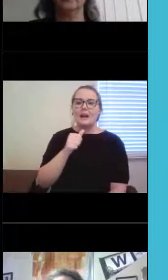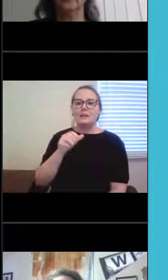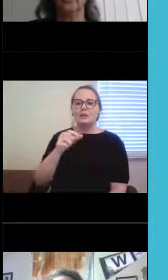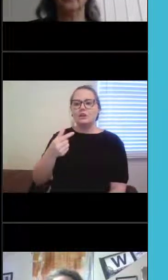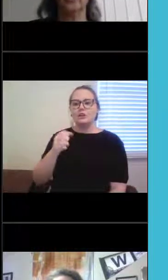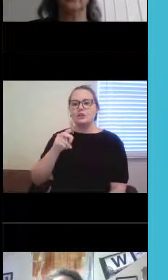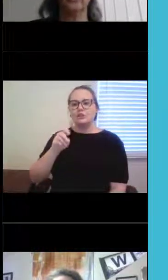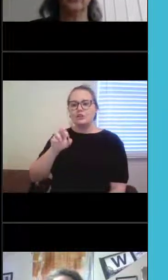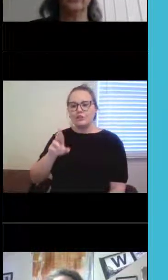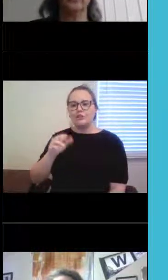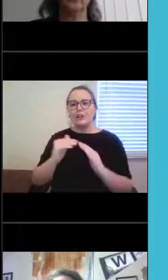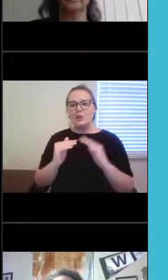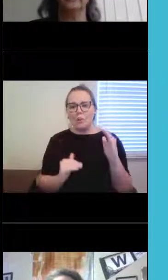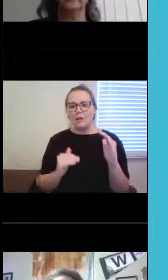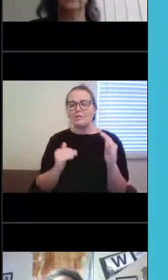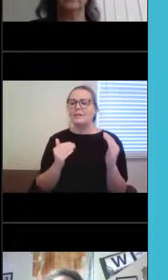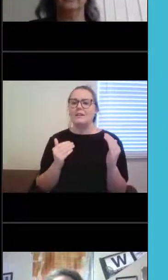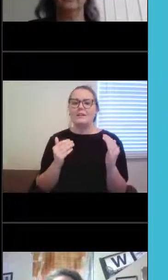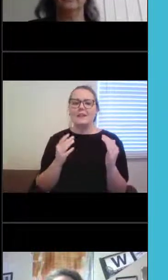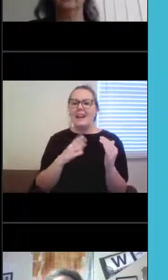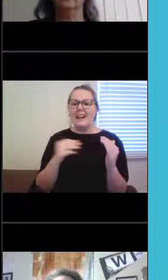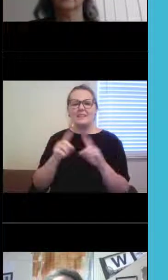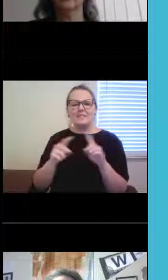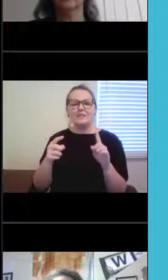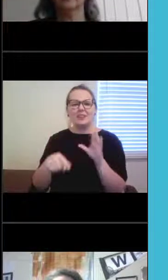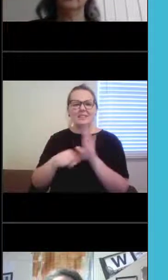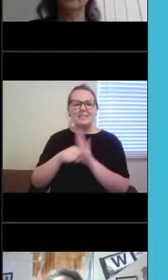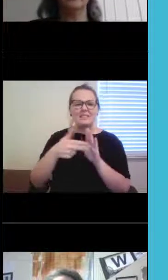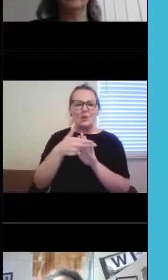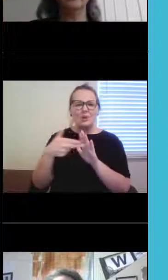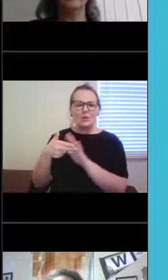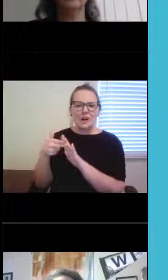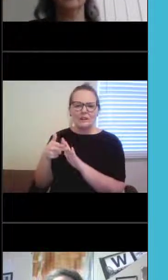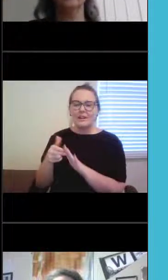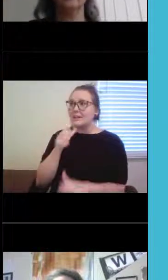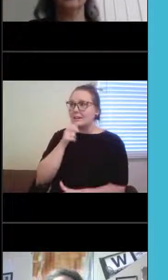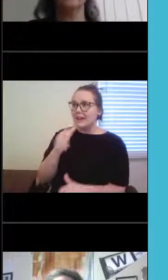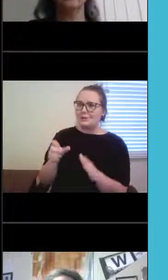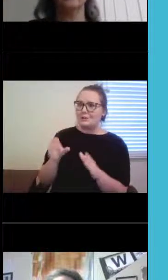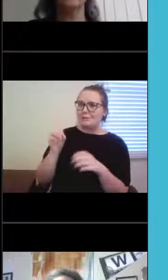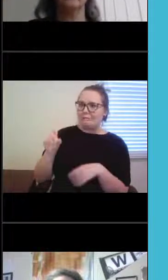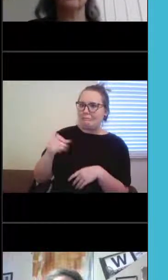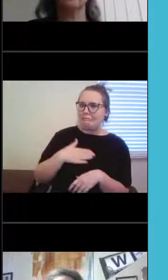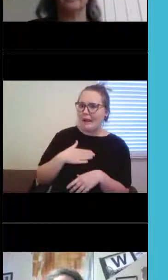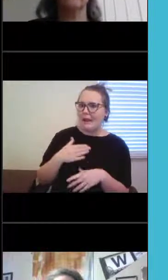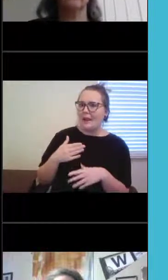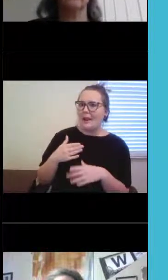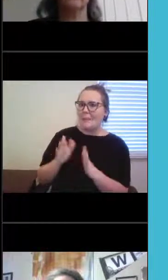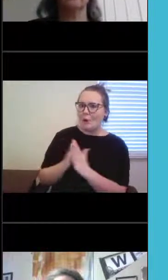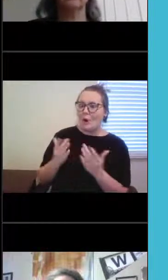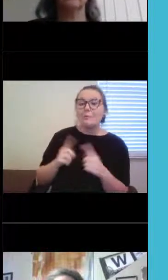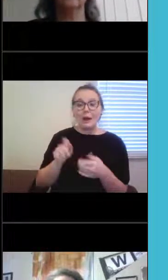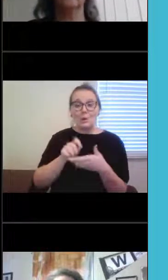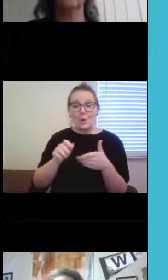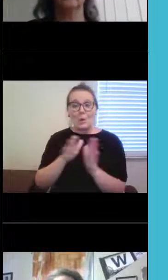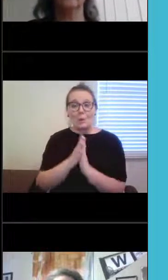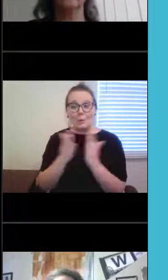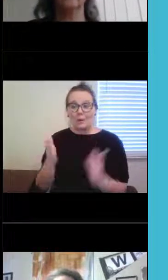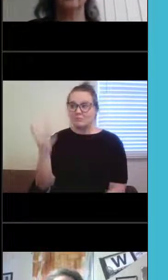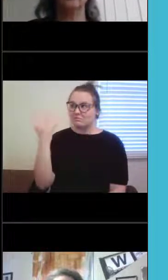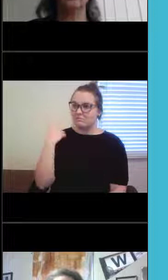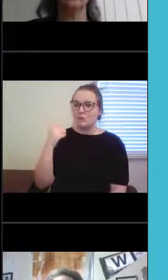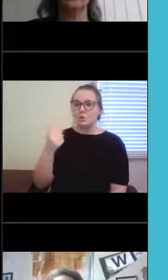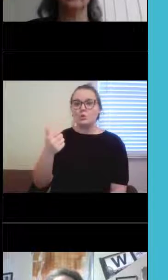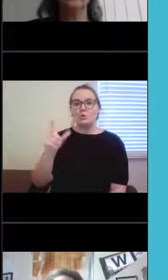and stereotypes about gender and sexuality. Not to plug my book, but I did write a book in 2010 actually about this that's got